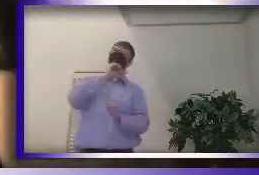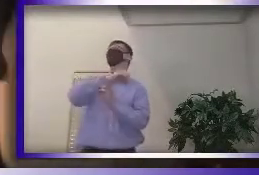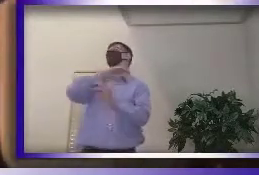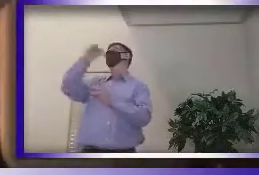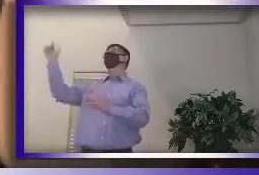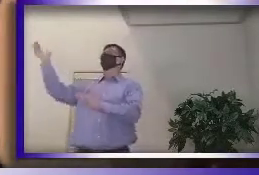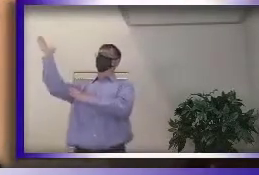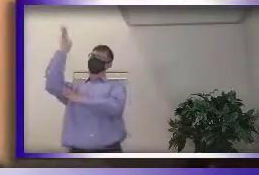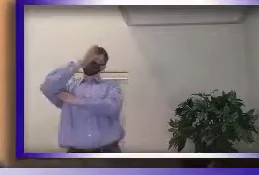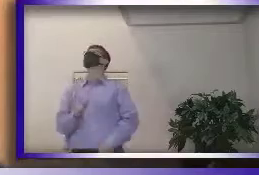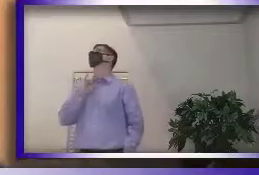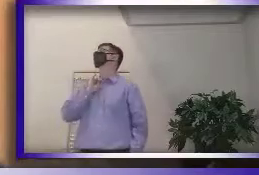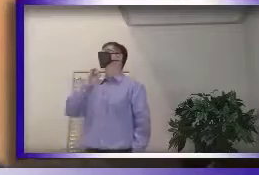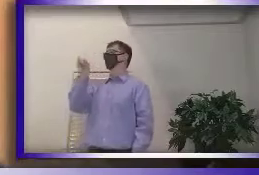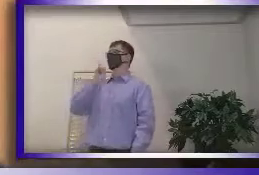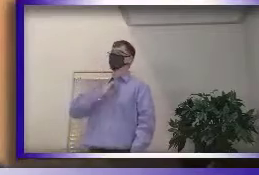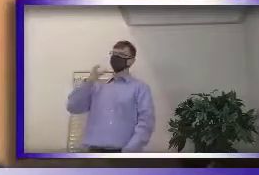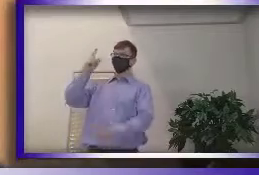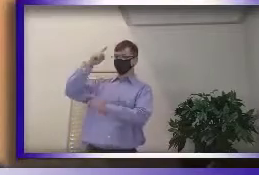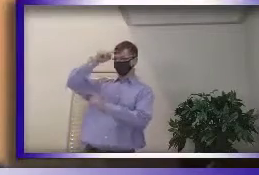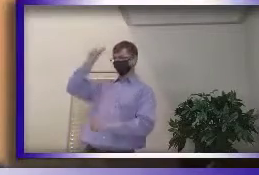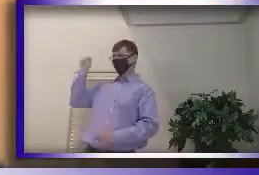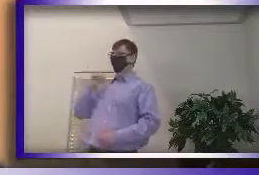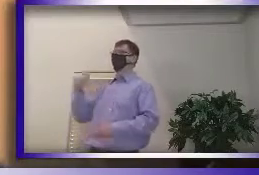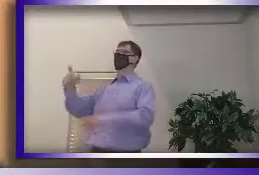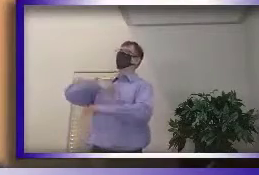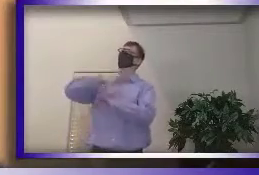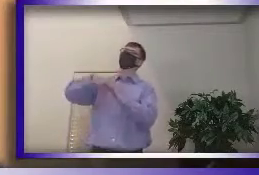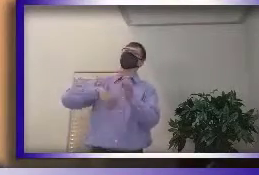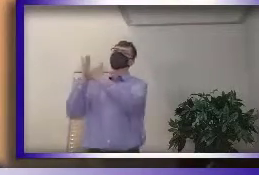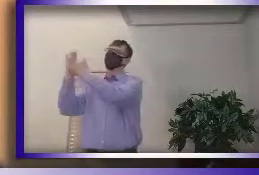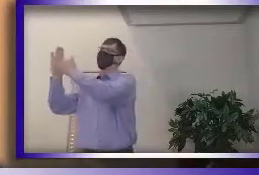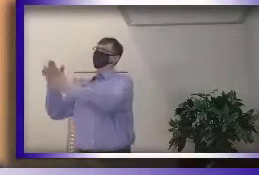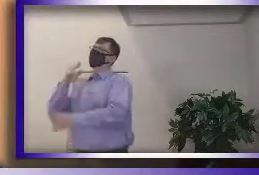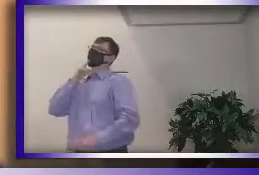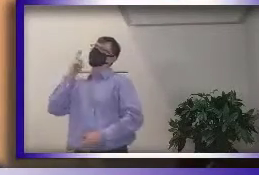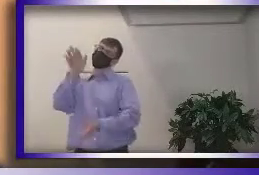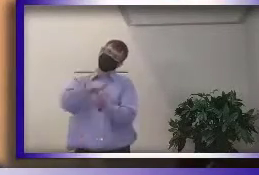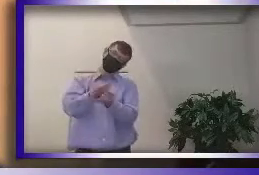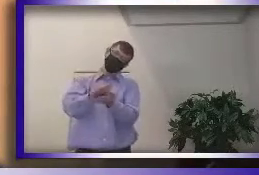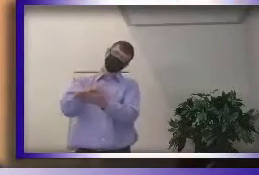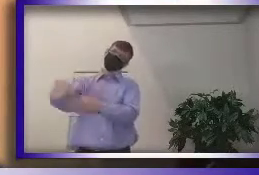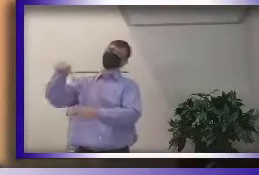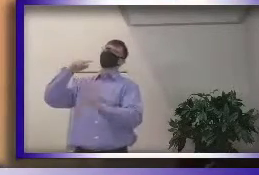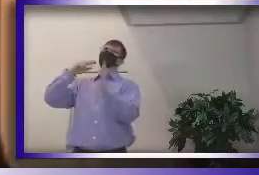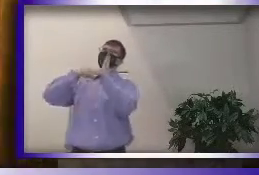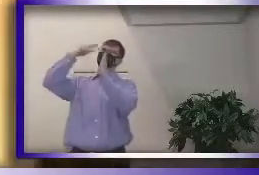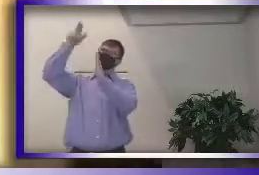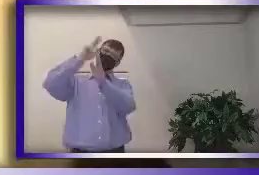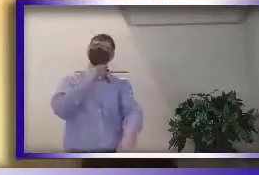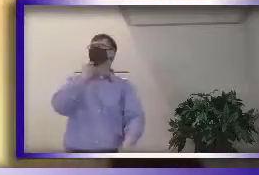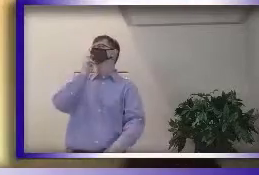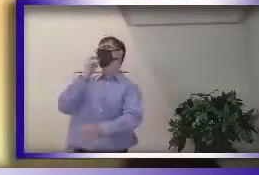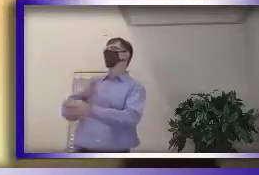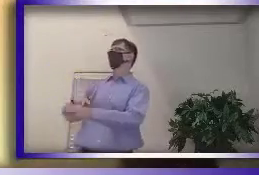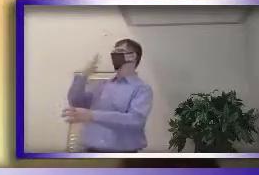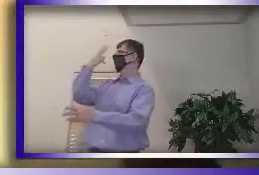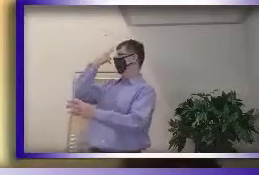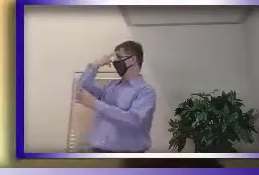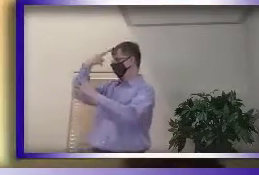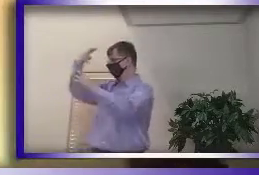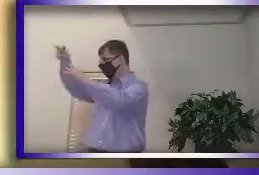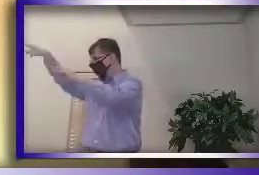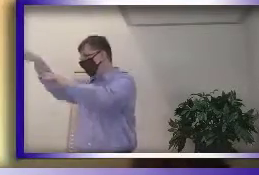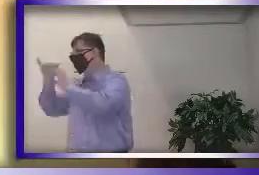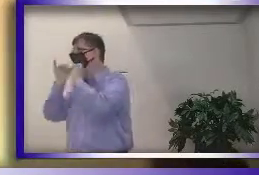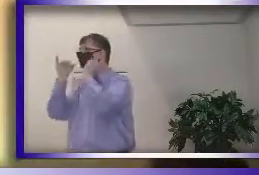people go on a vision quest and become an adult, in many cultures, they get a new name. When they go from childhood and